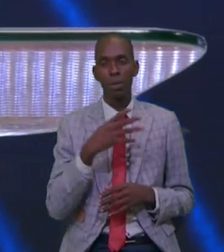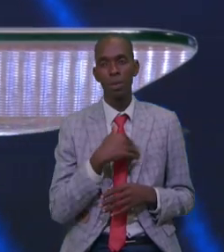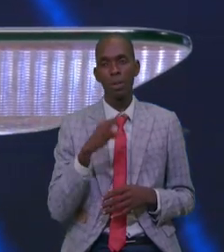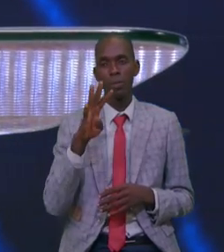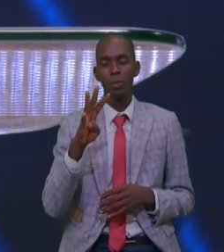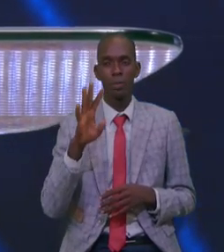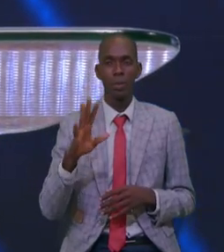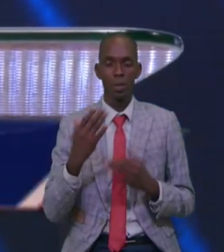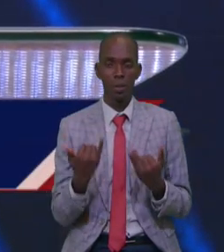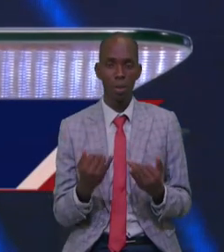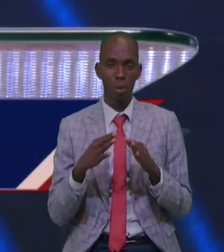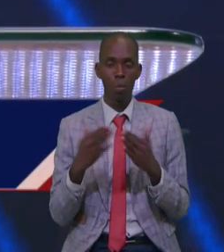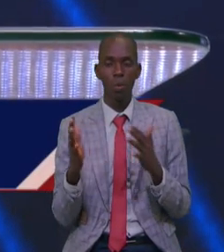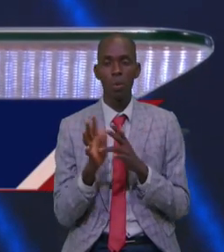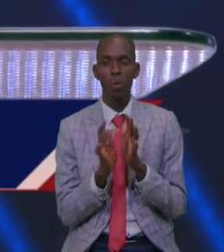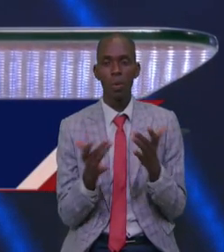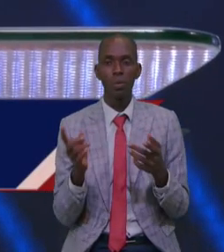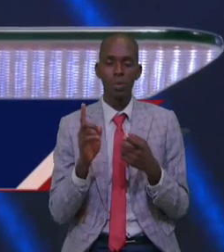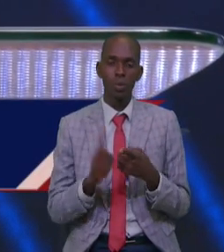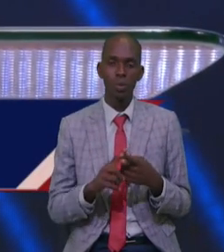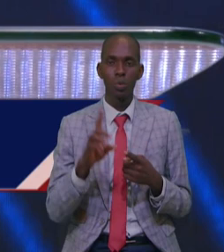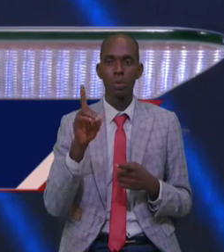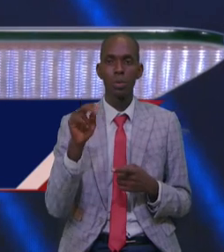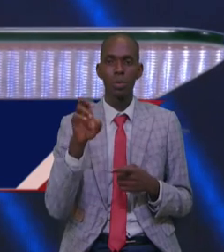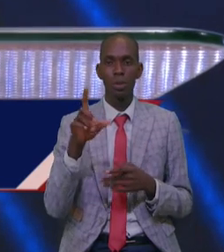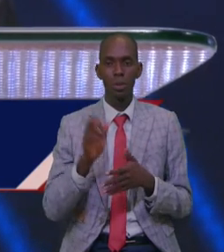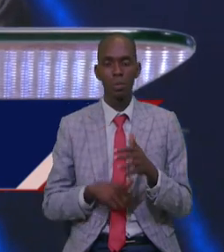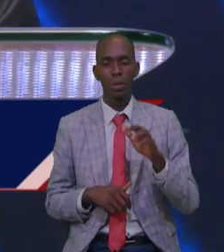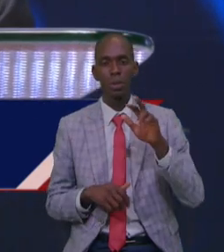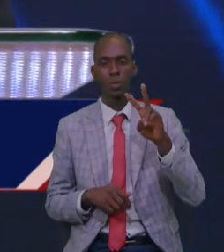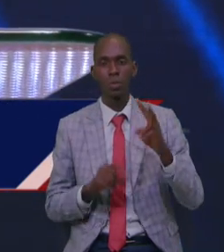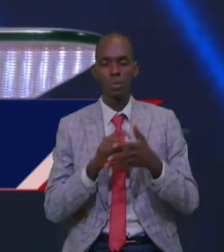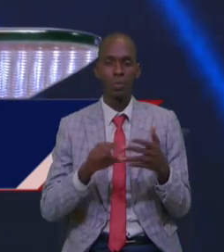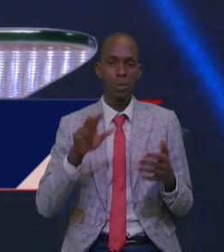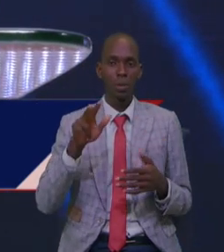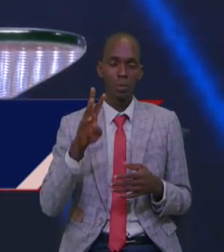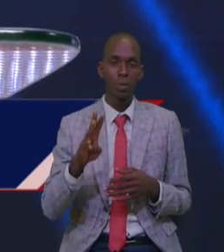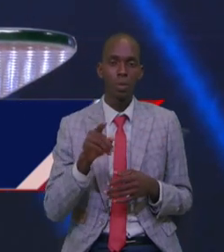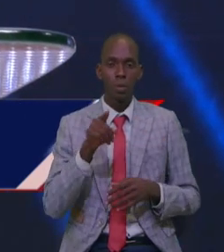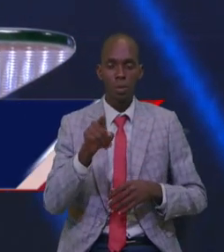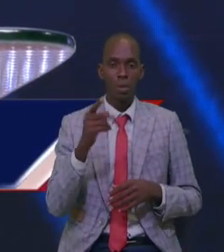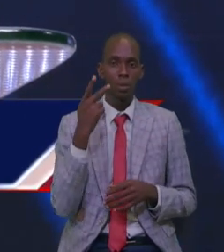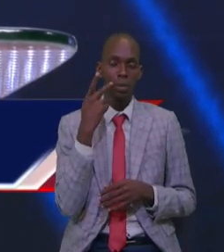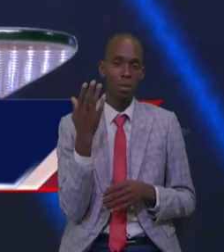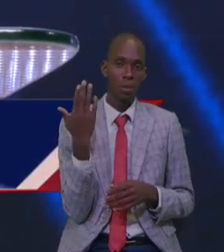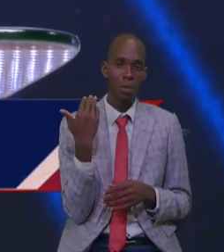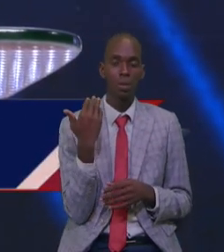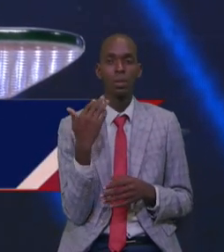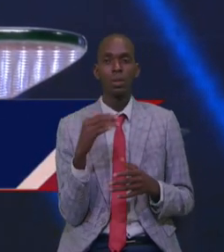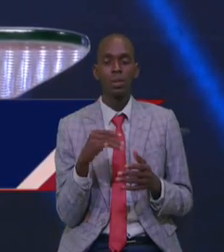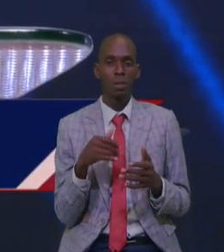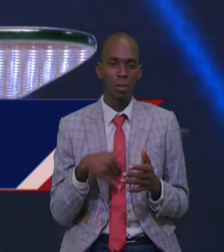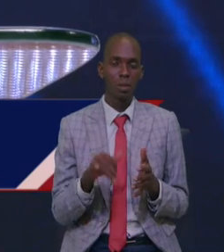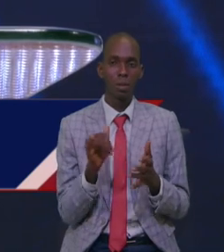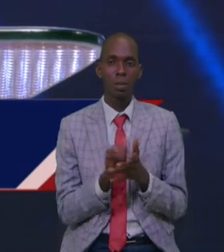your Bible to Daniel chapter 2, verse 34. Thou sawest till that a